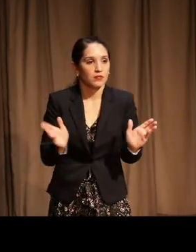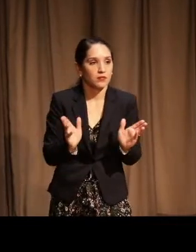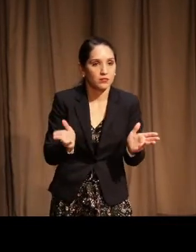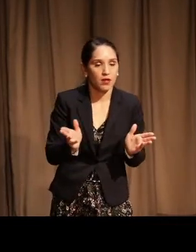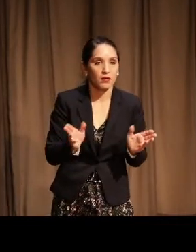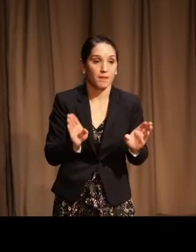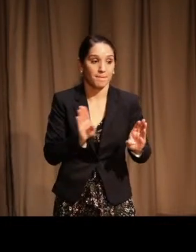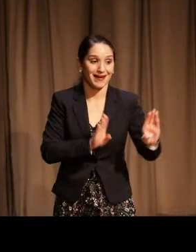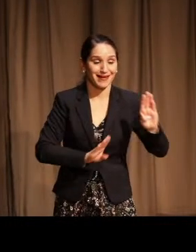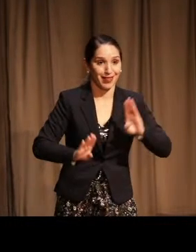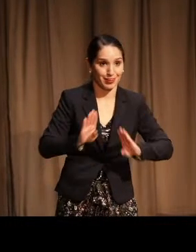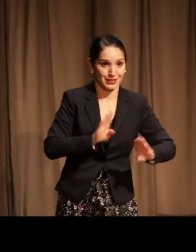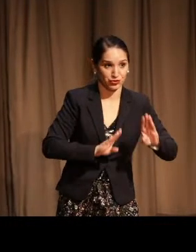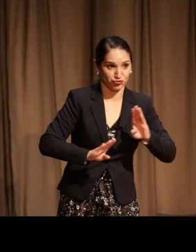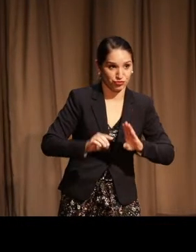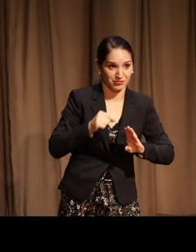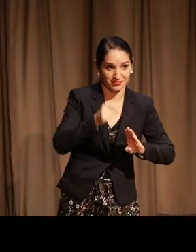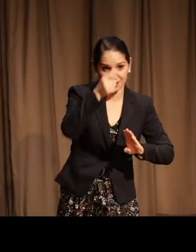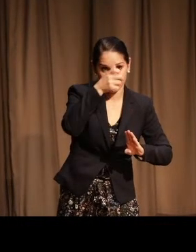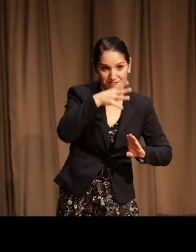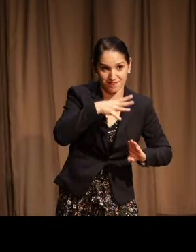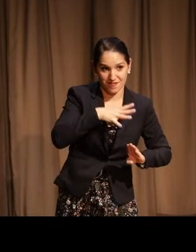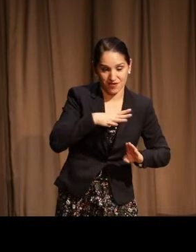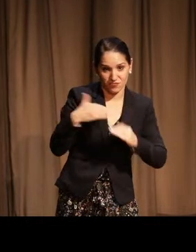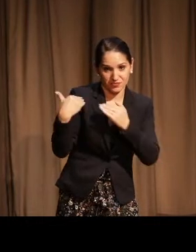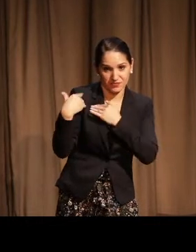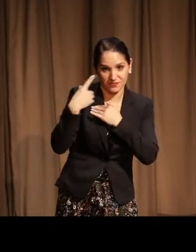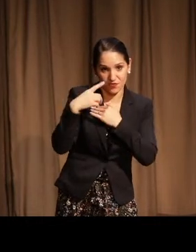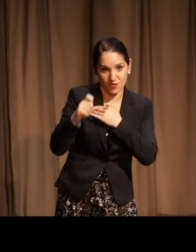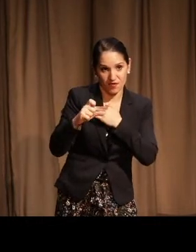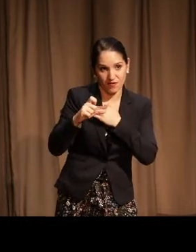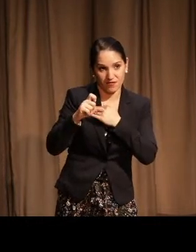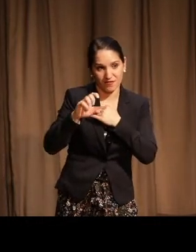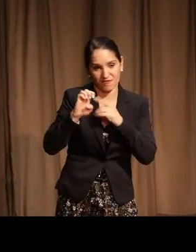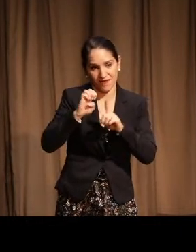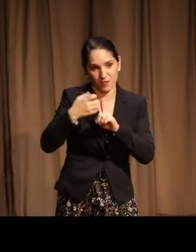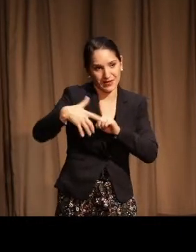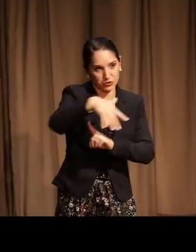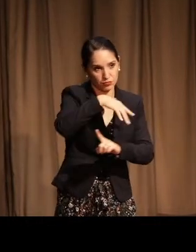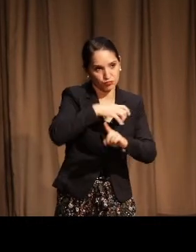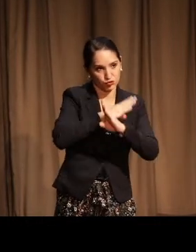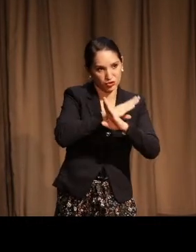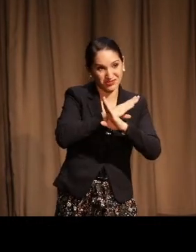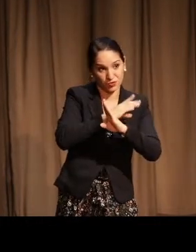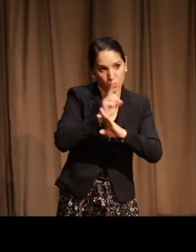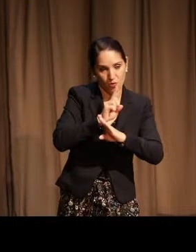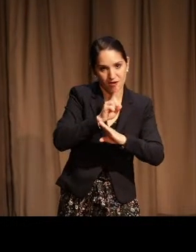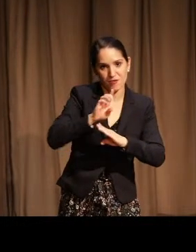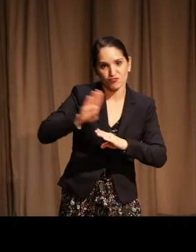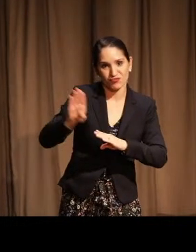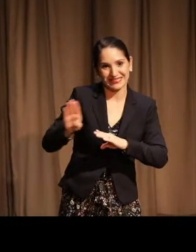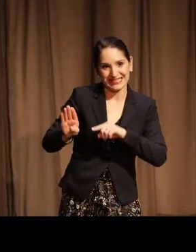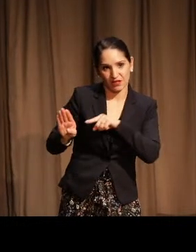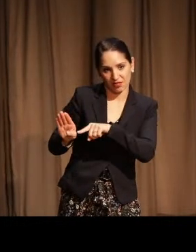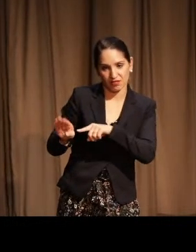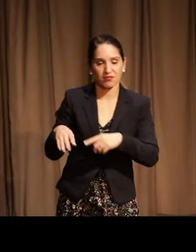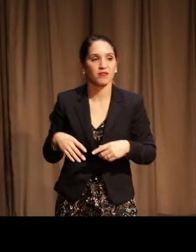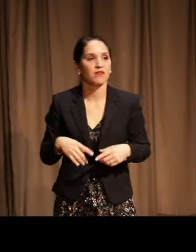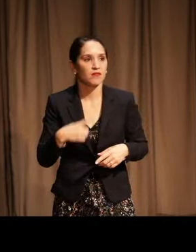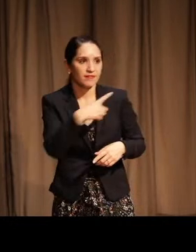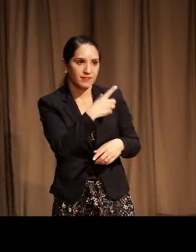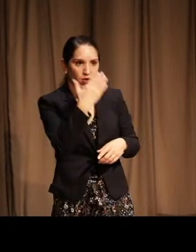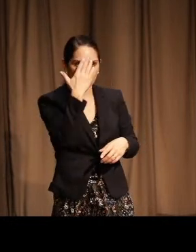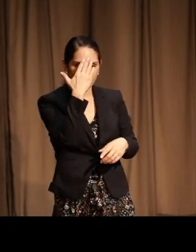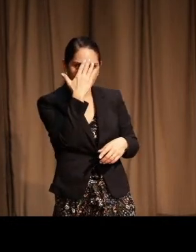is the main body responsible for the environmental protection in Brazil. And they were a big supporter